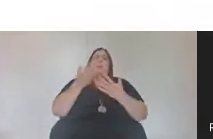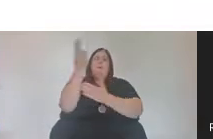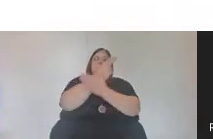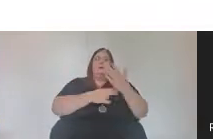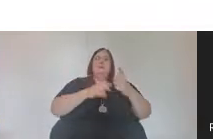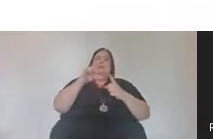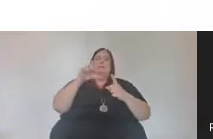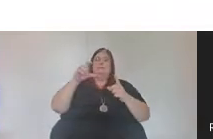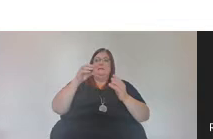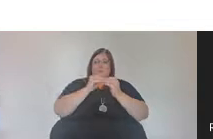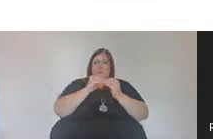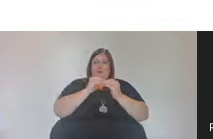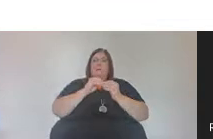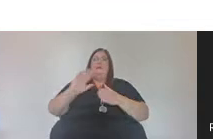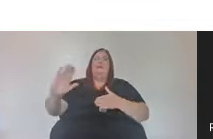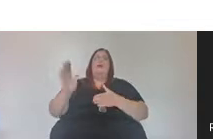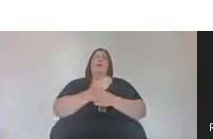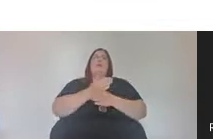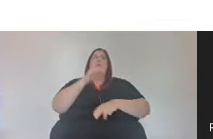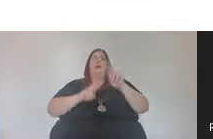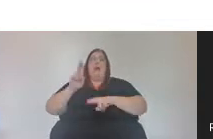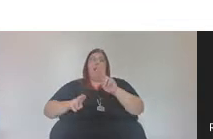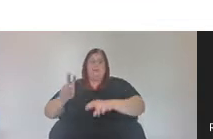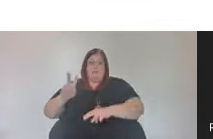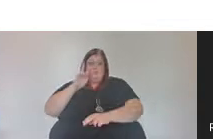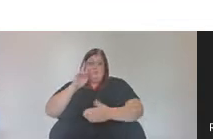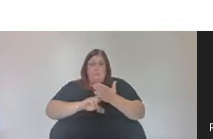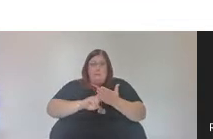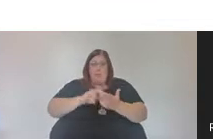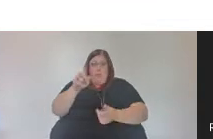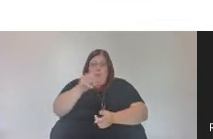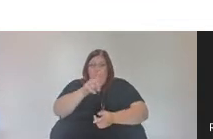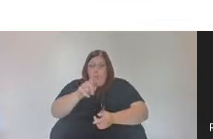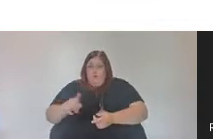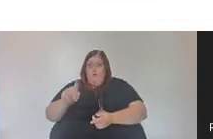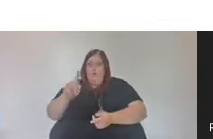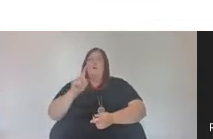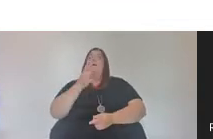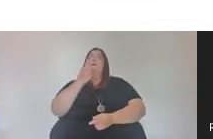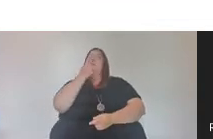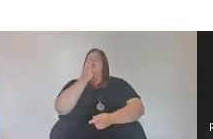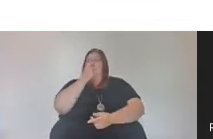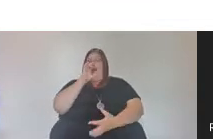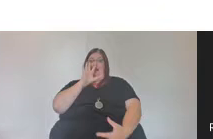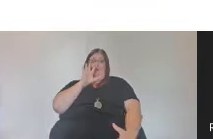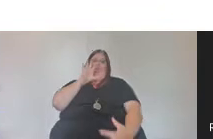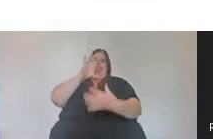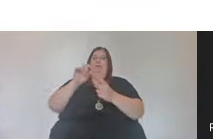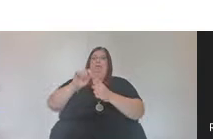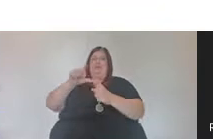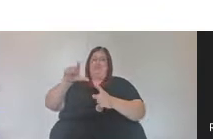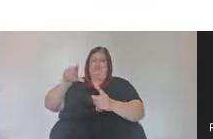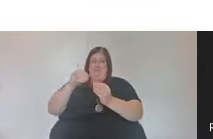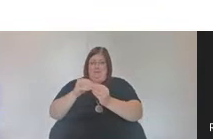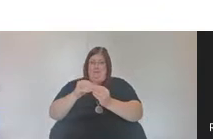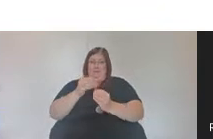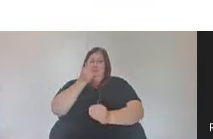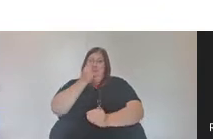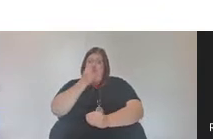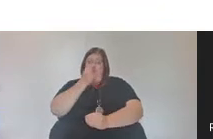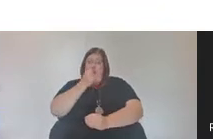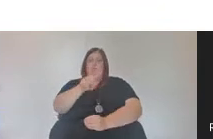Initial analysis suggests that the functions that you see in blue could be delivered through our place-based partnership, and those are the sorts of things that we're